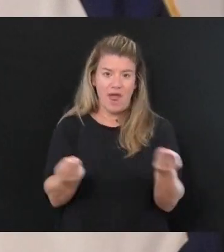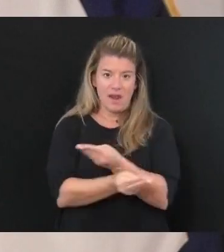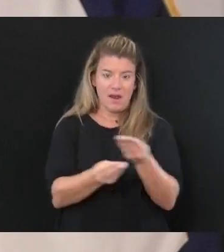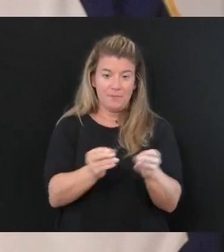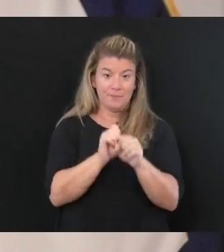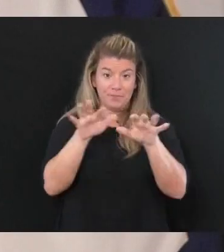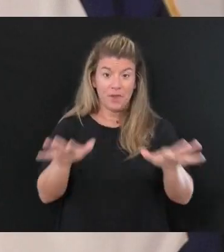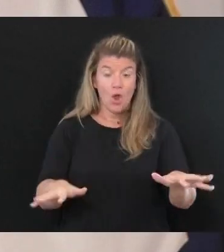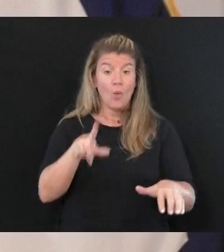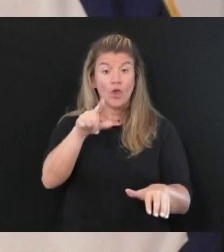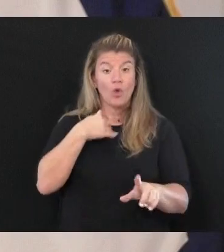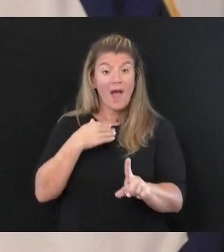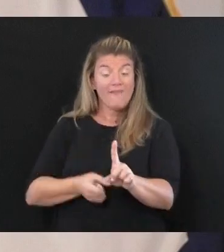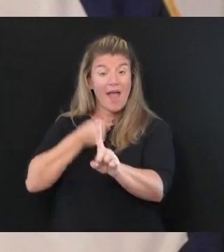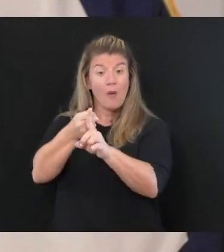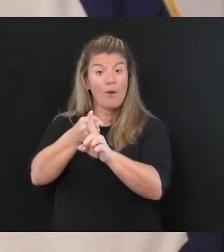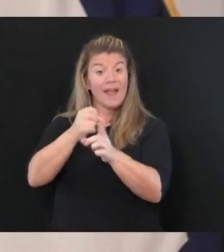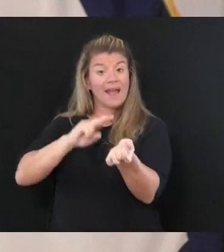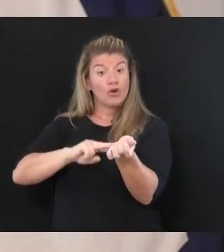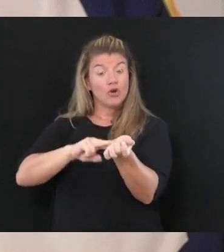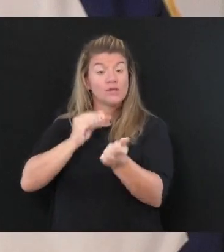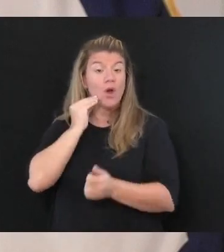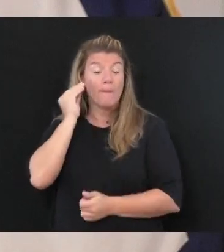have an outbreak in a nursing home,